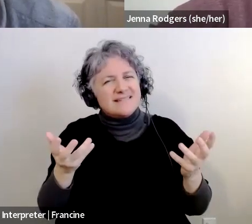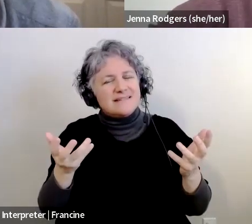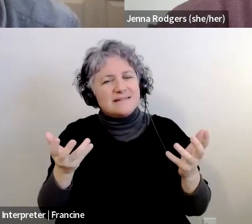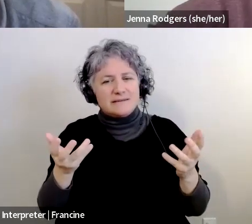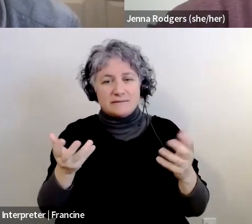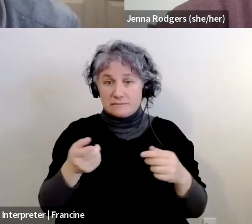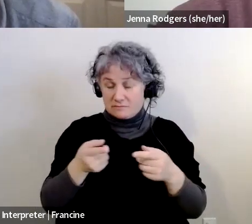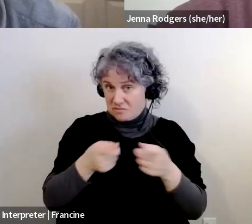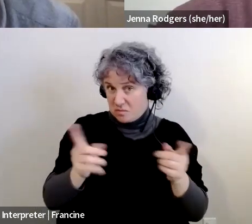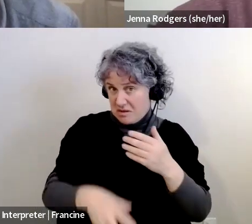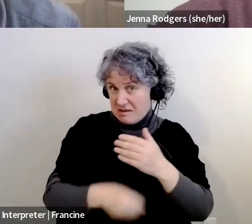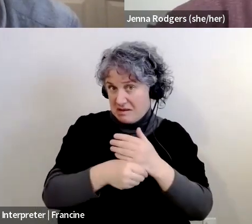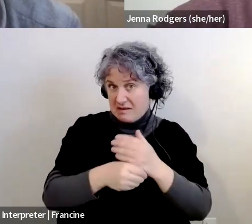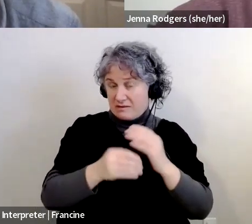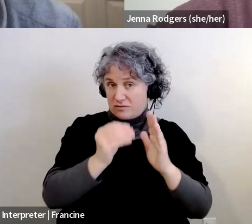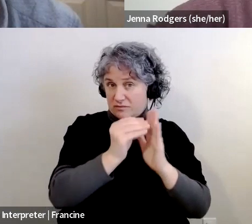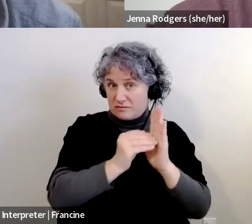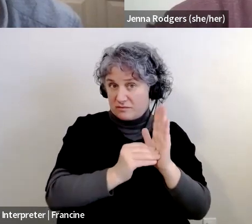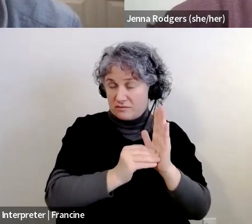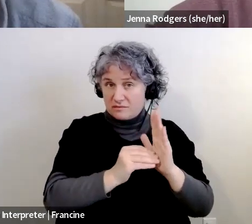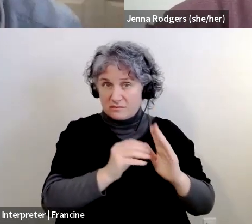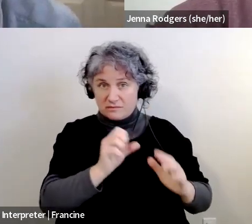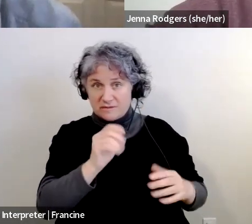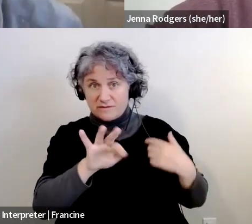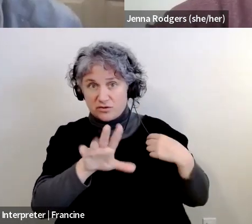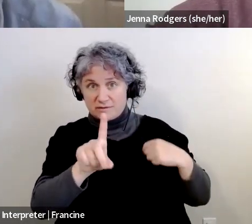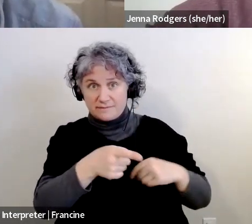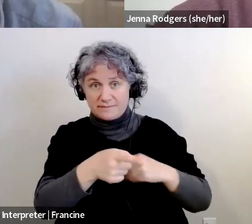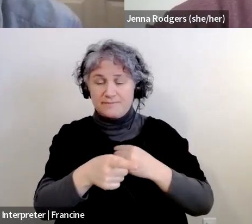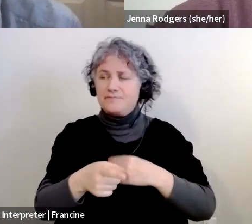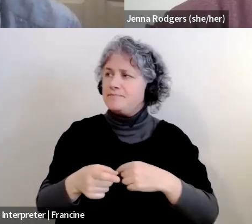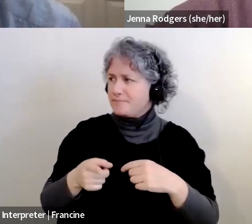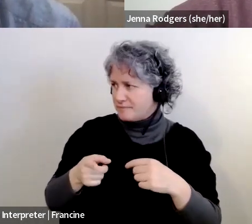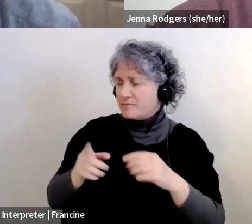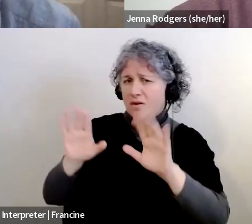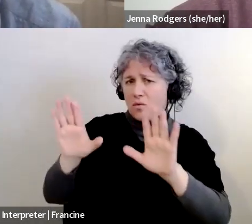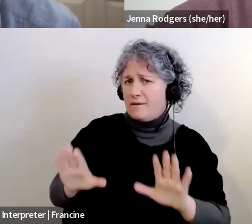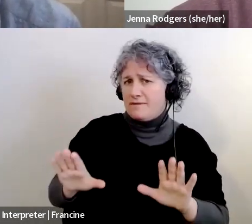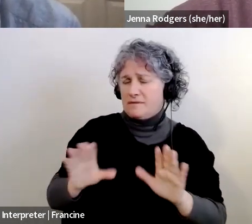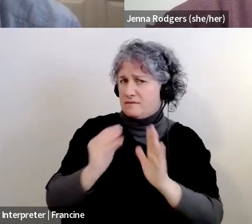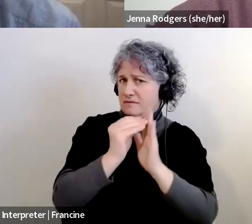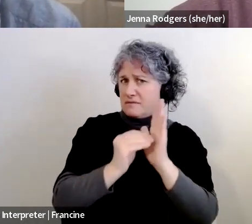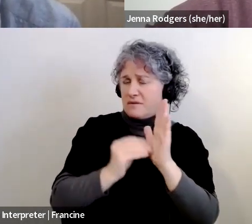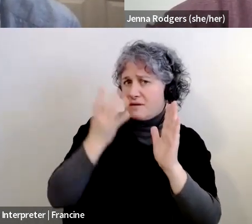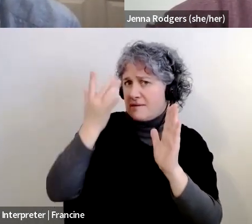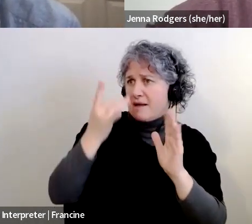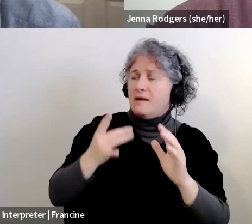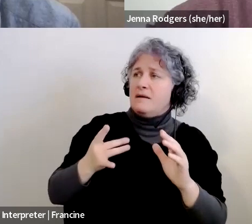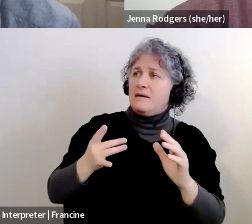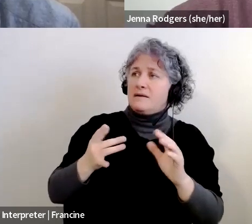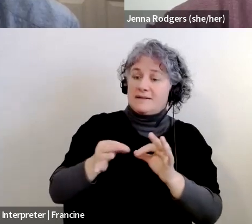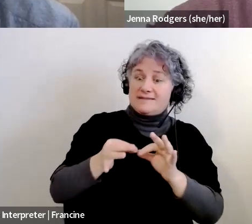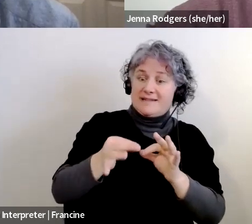that you might want to add to document, Stafford? I think it's wonderful because it connects to like the delay and document